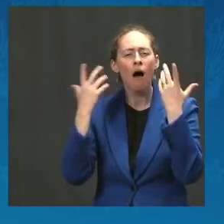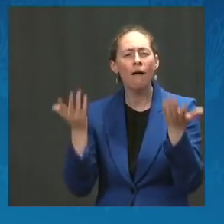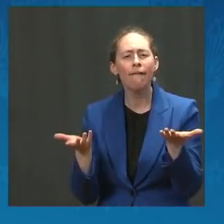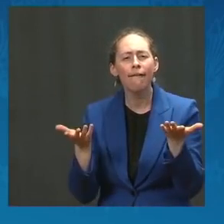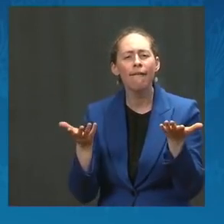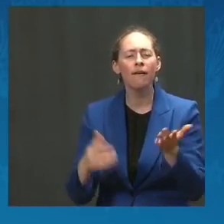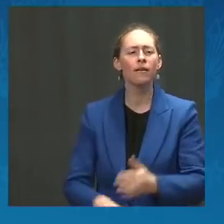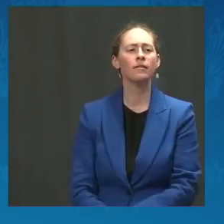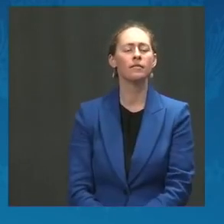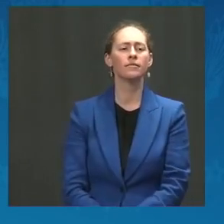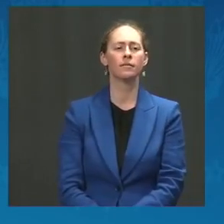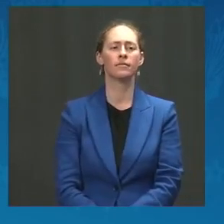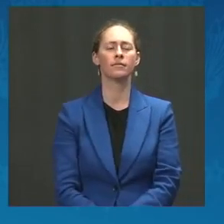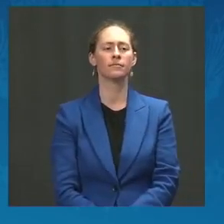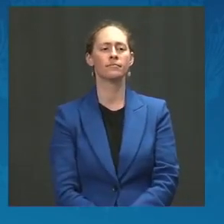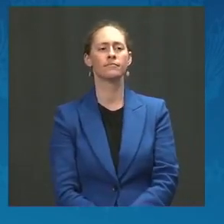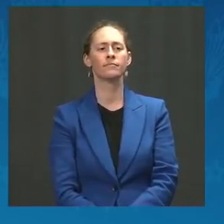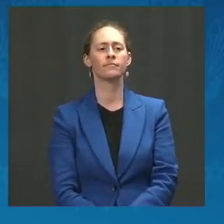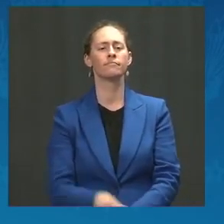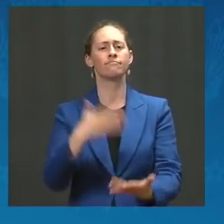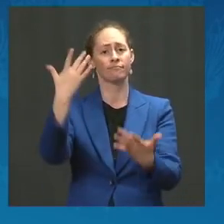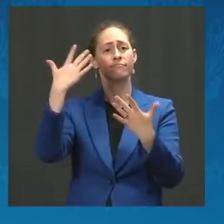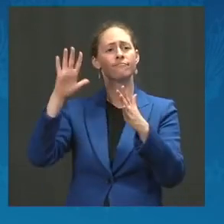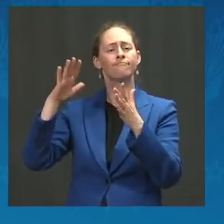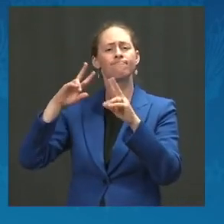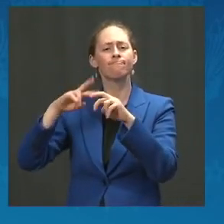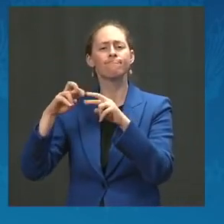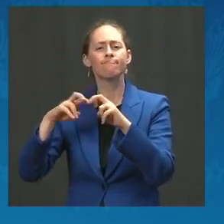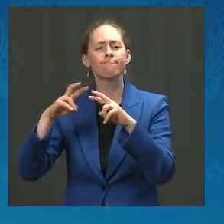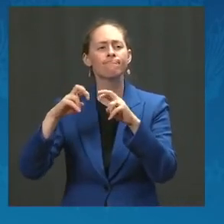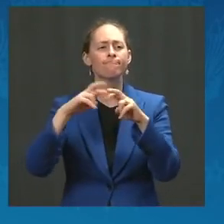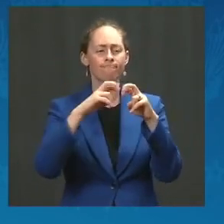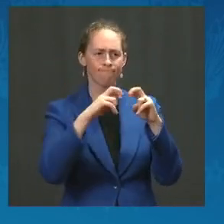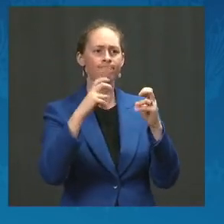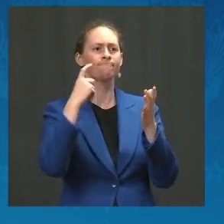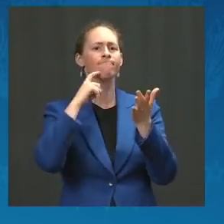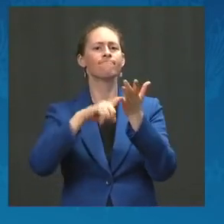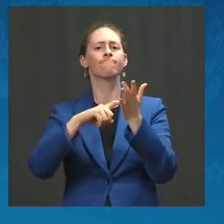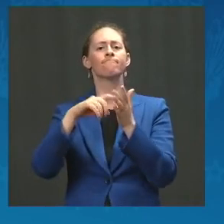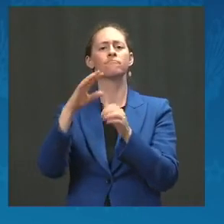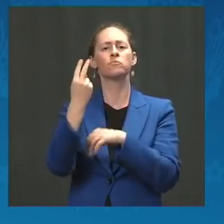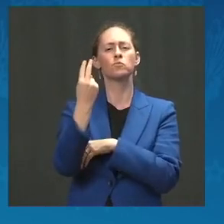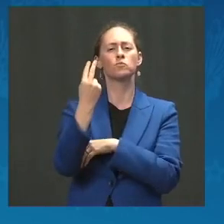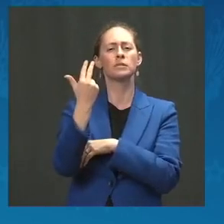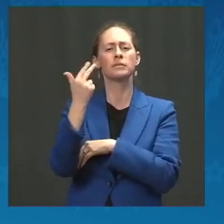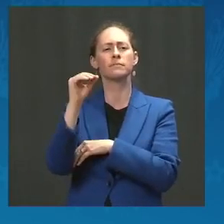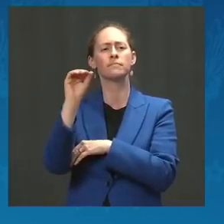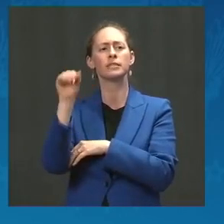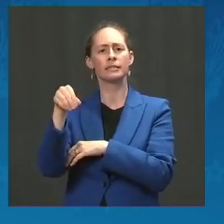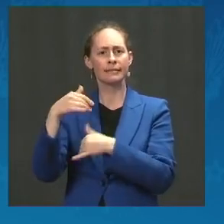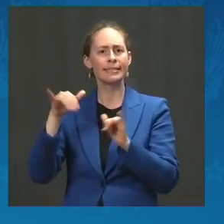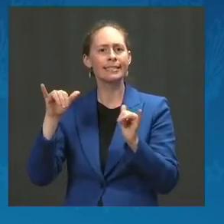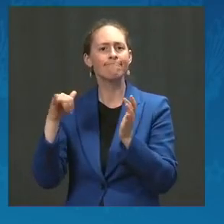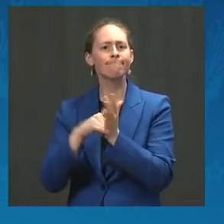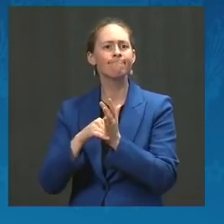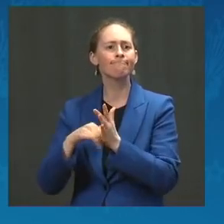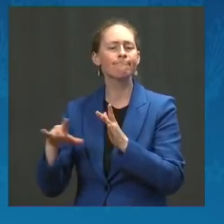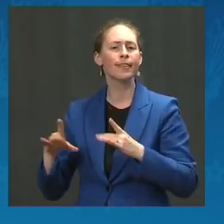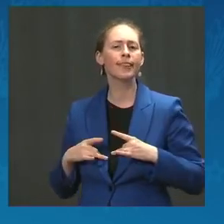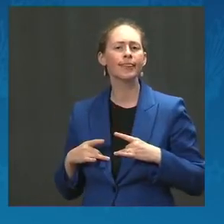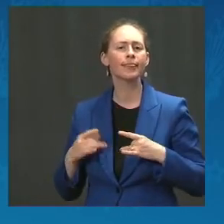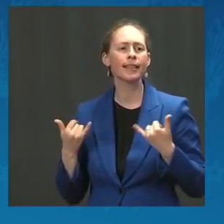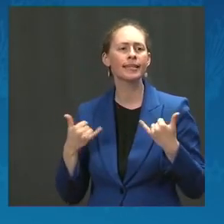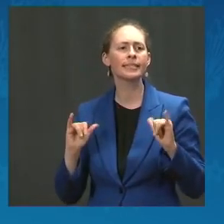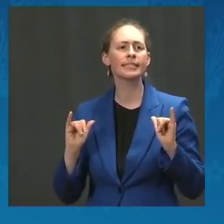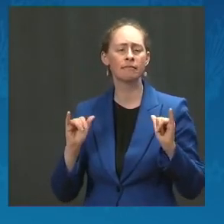average, the last study done, that can still get COVID. They don't get very